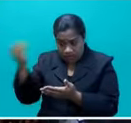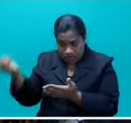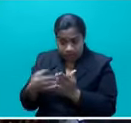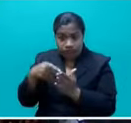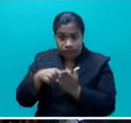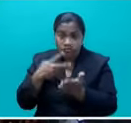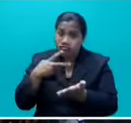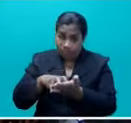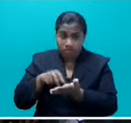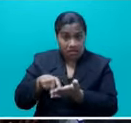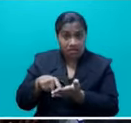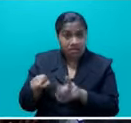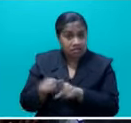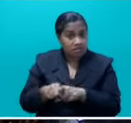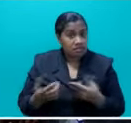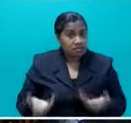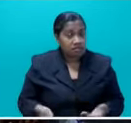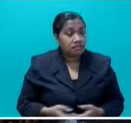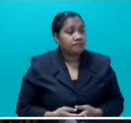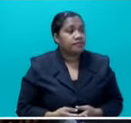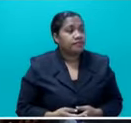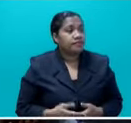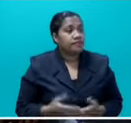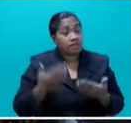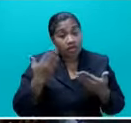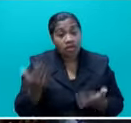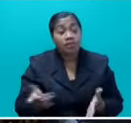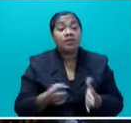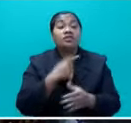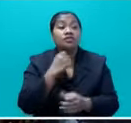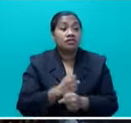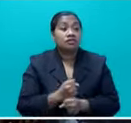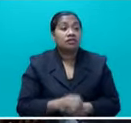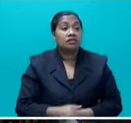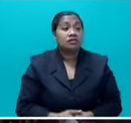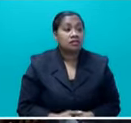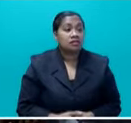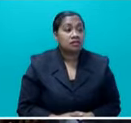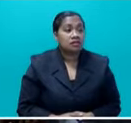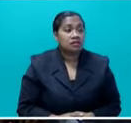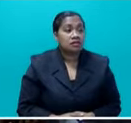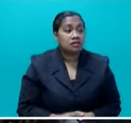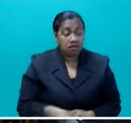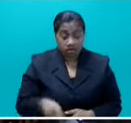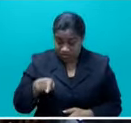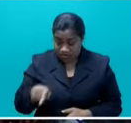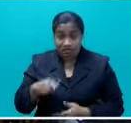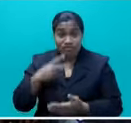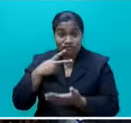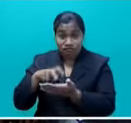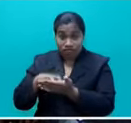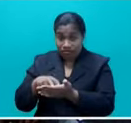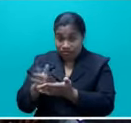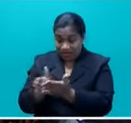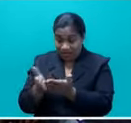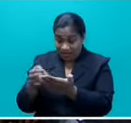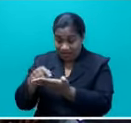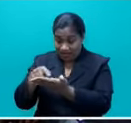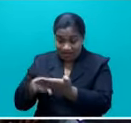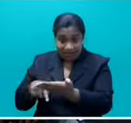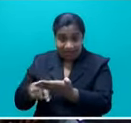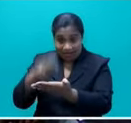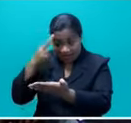Right. Honorable Attorney General. Sorry, Mr. Does this register will